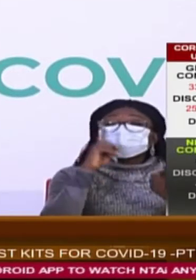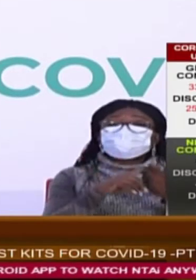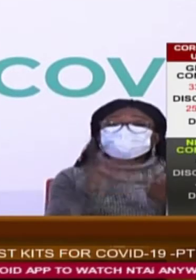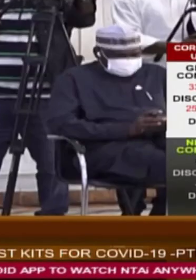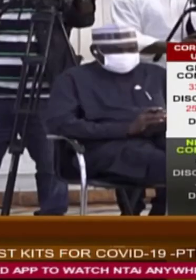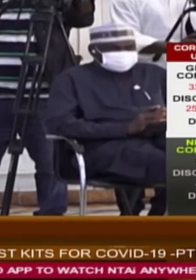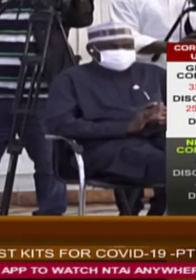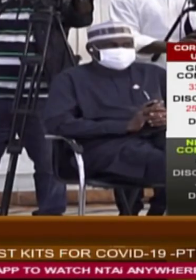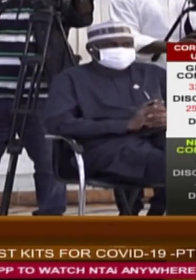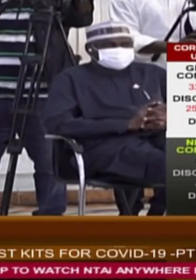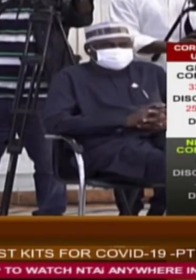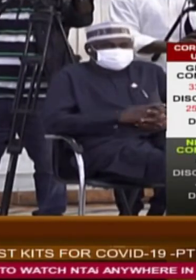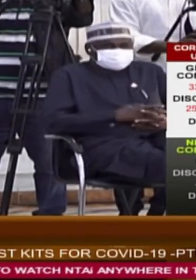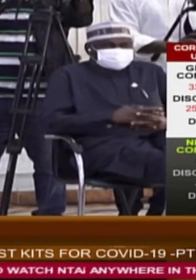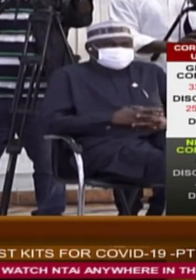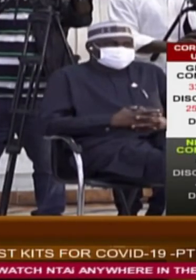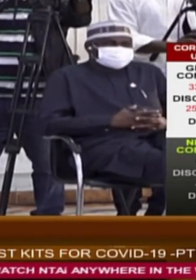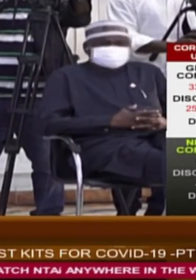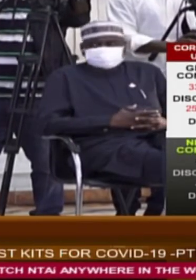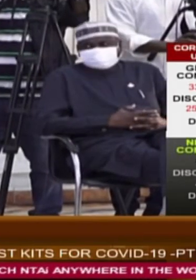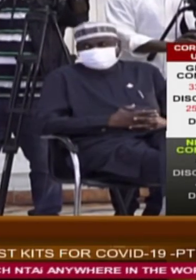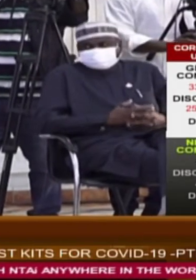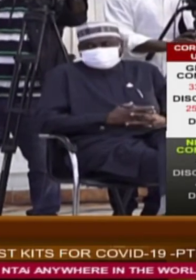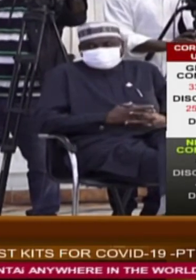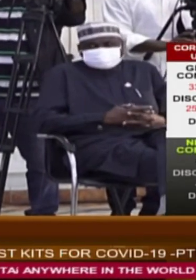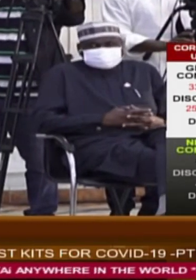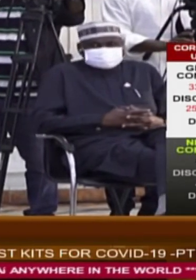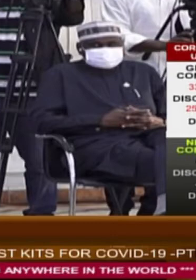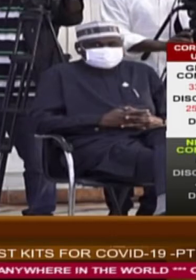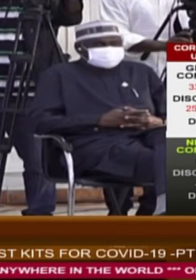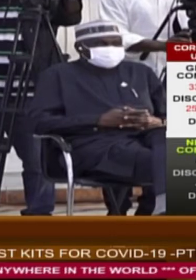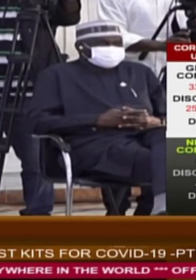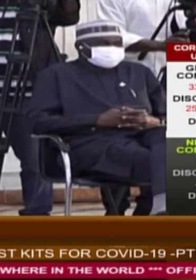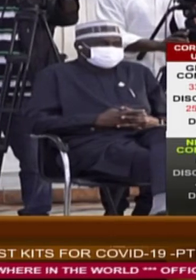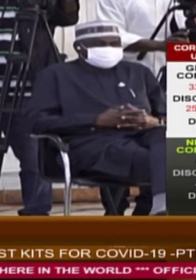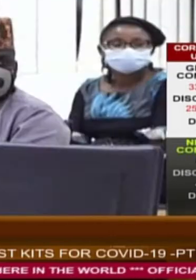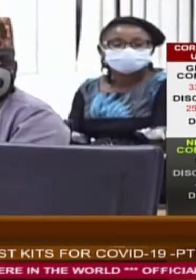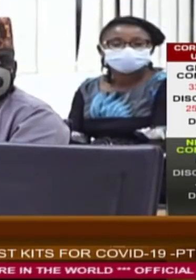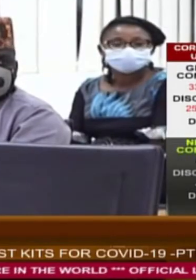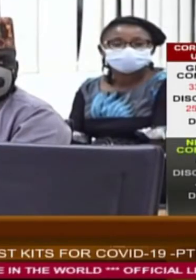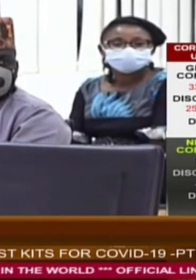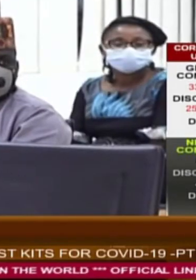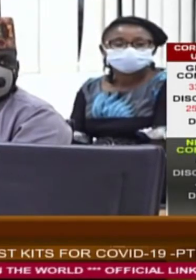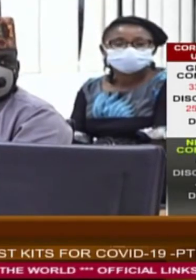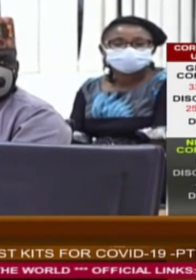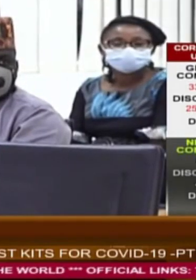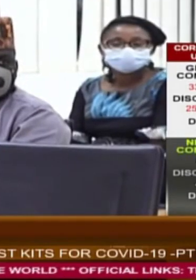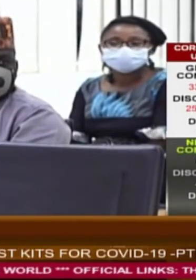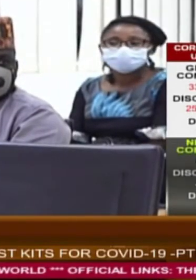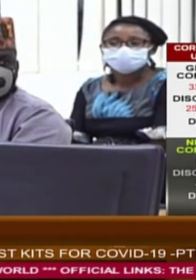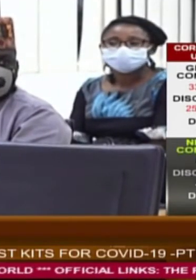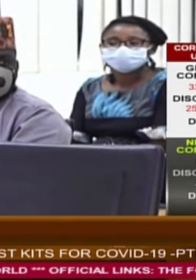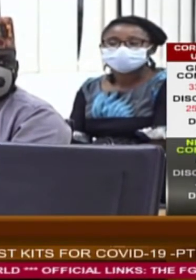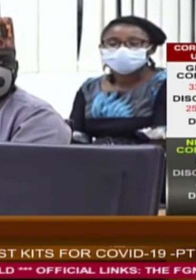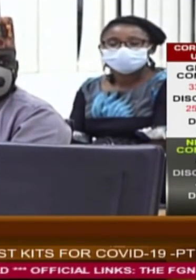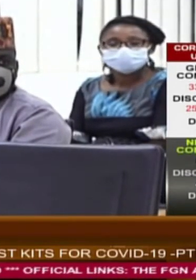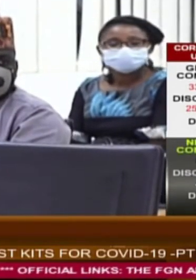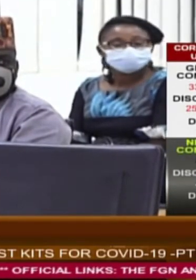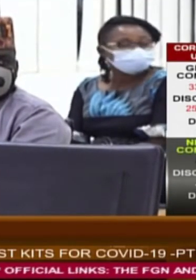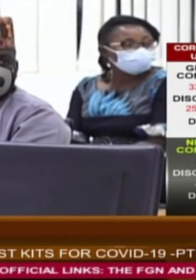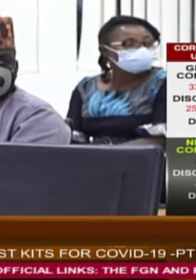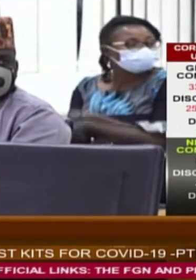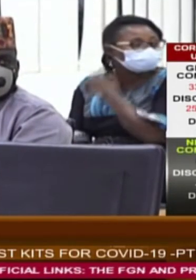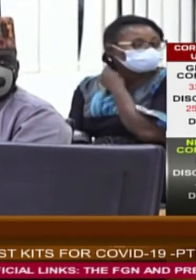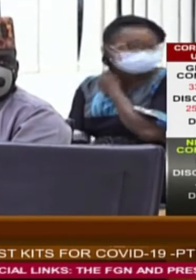expectation. The task force noted that challenges with using the portal for international travelers are not peculiar to Nigeria and are